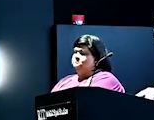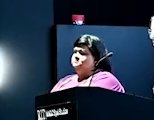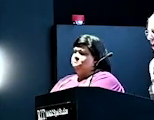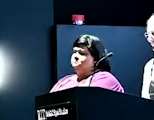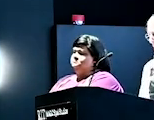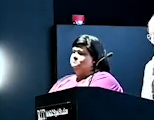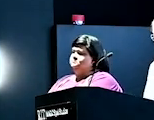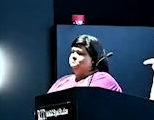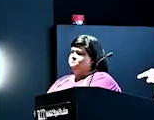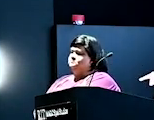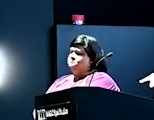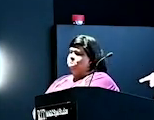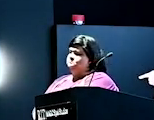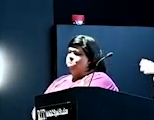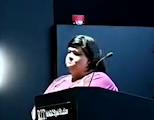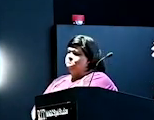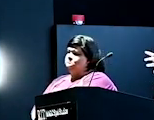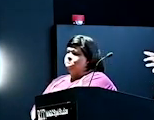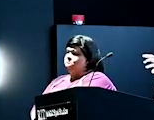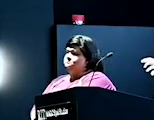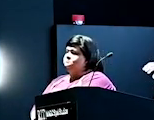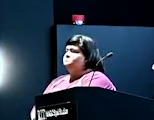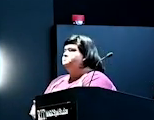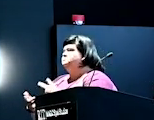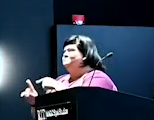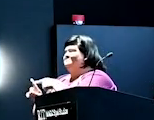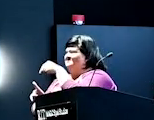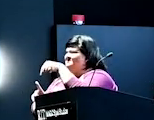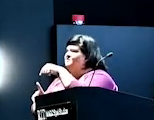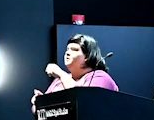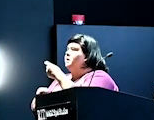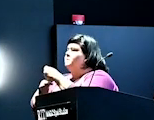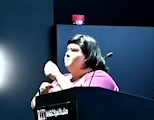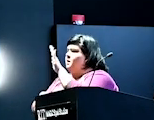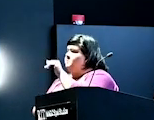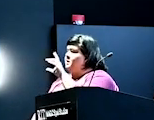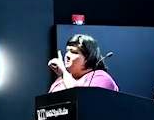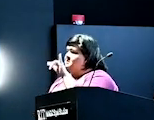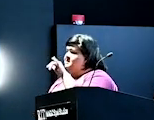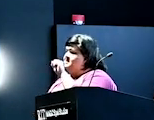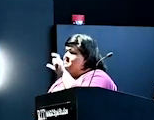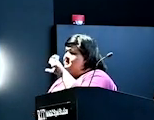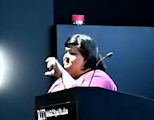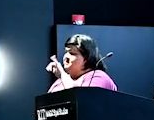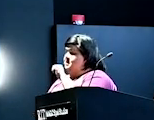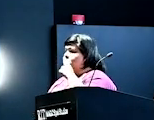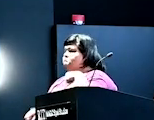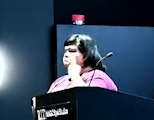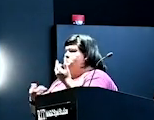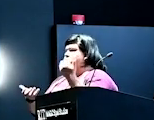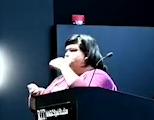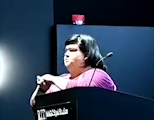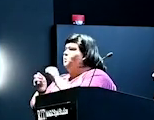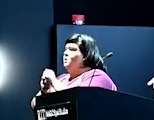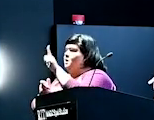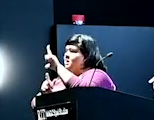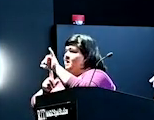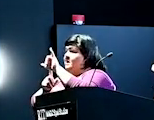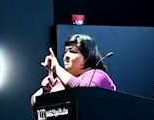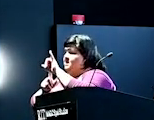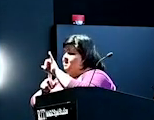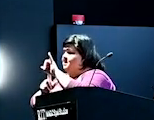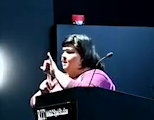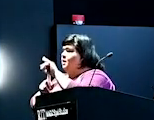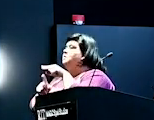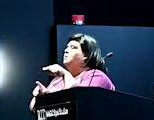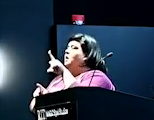continue. With Made by Dyslexia has been working with LinkedIn, and they have gotten LinkedIn